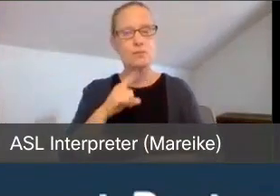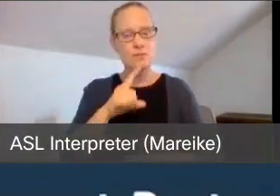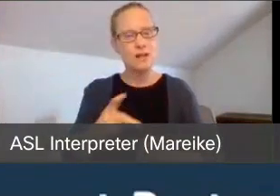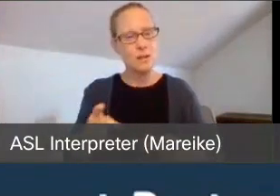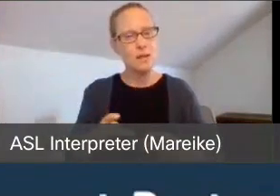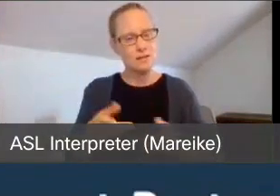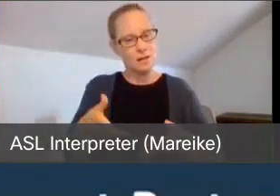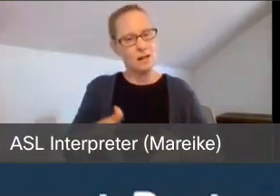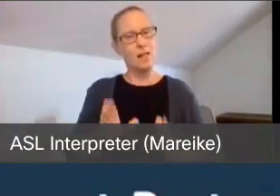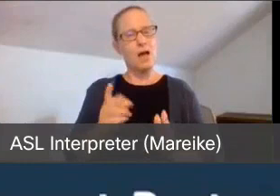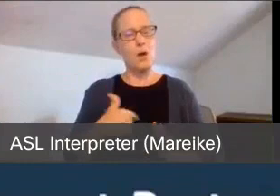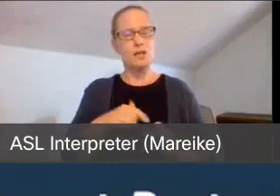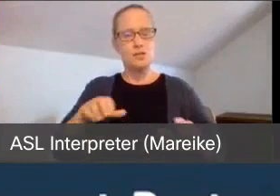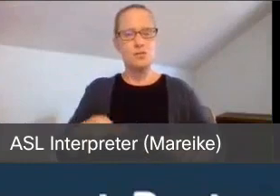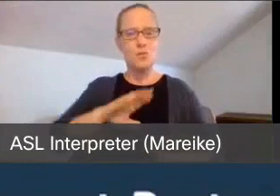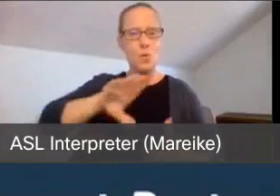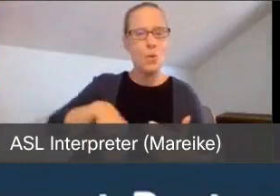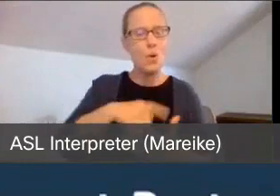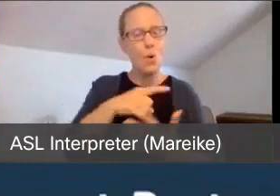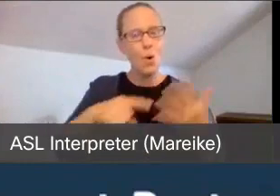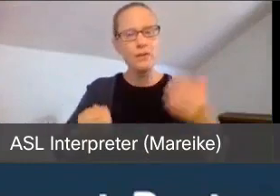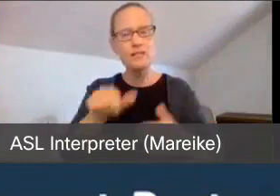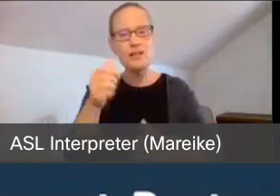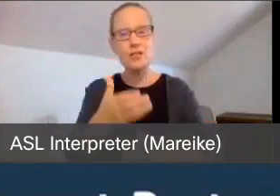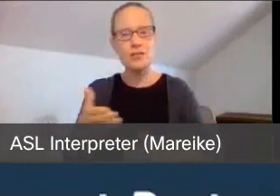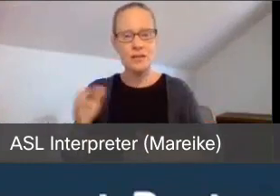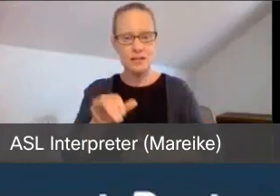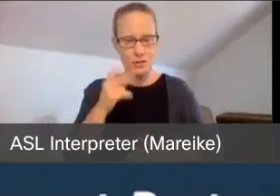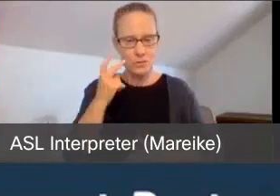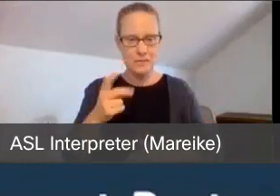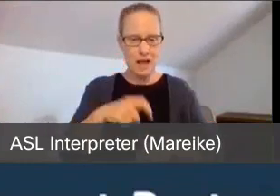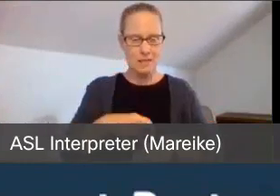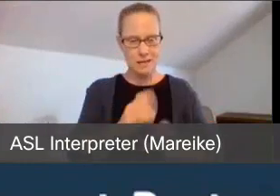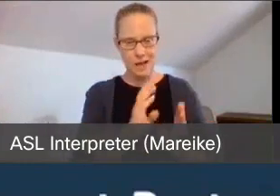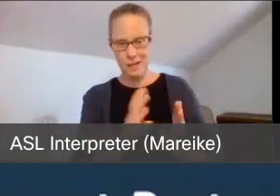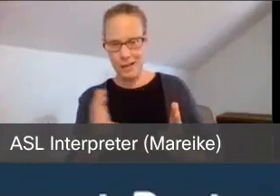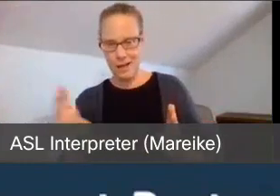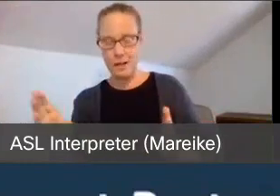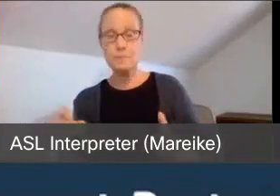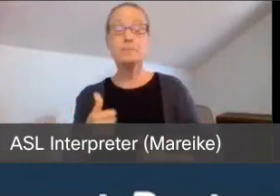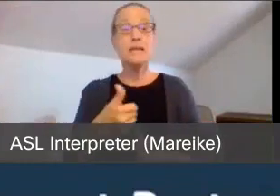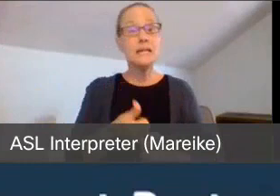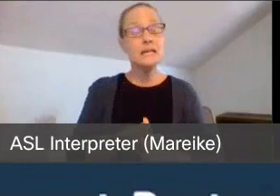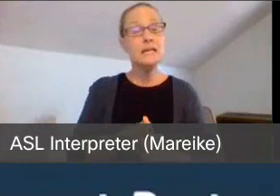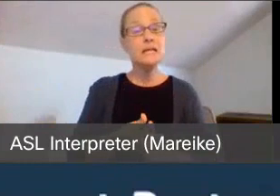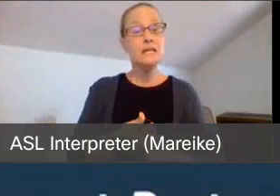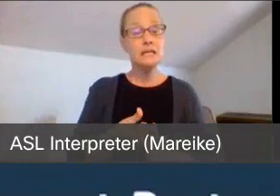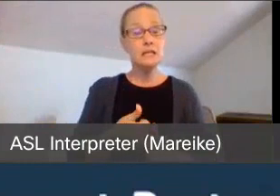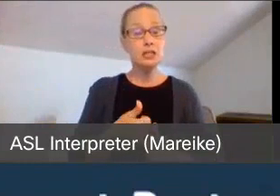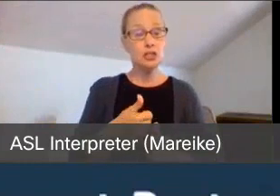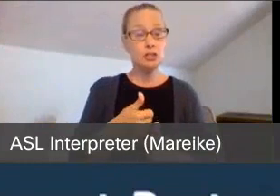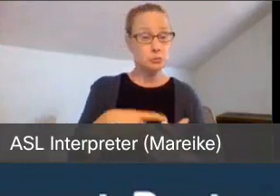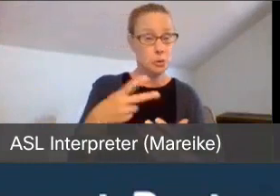that allowed us to do all these other things that you see on this timeline. And each one of these innovative